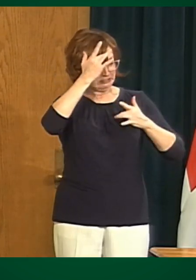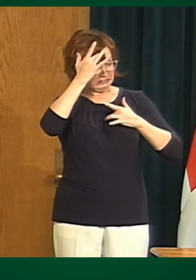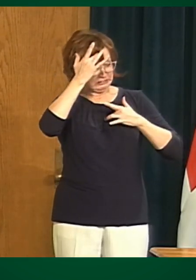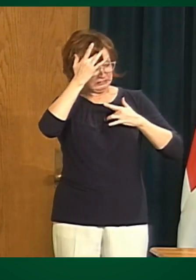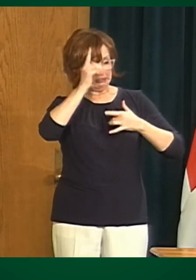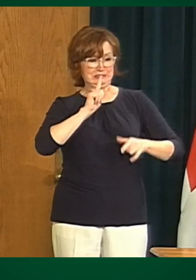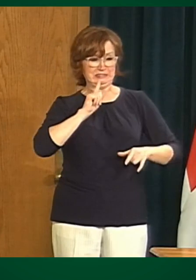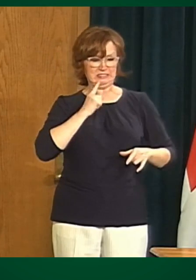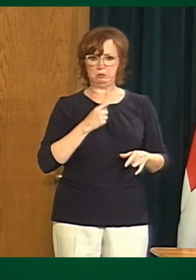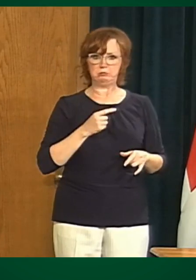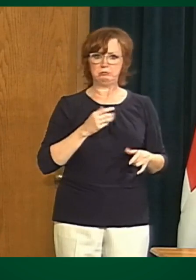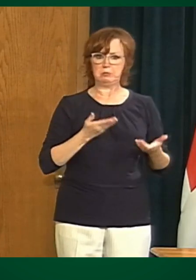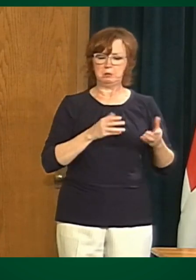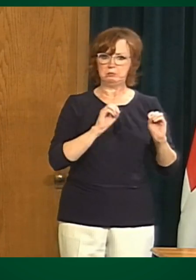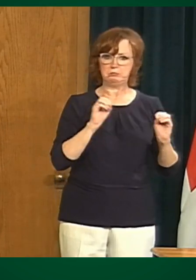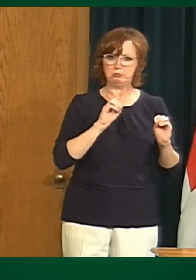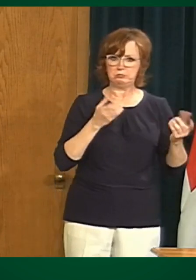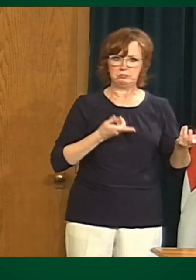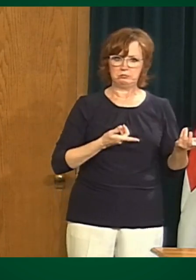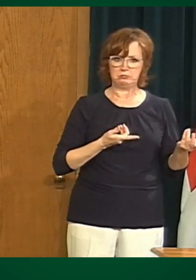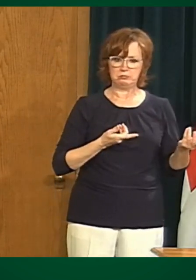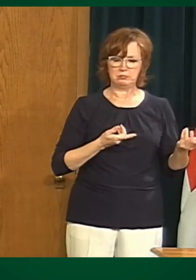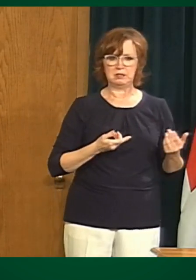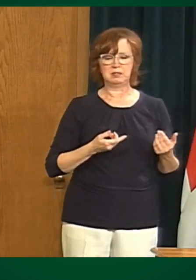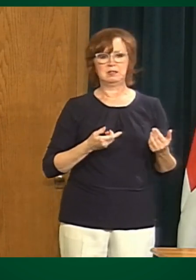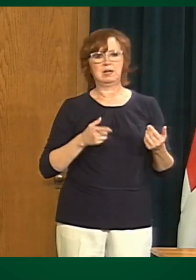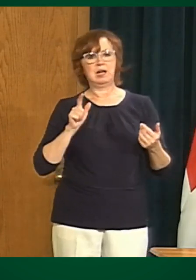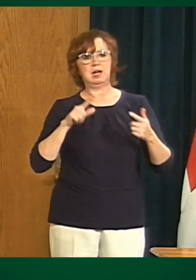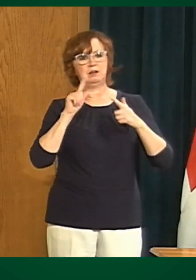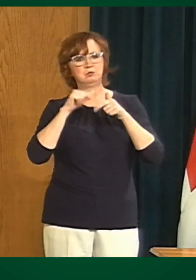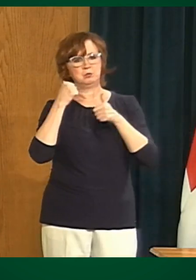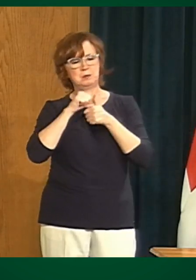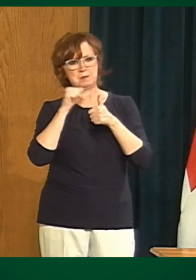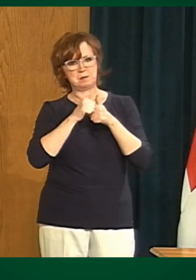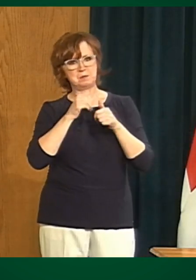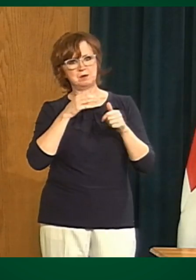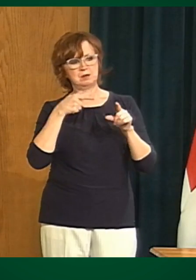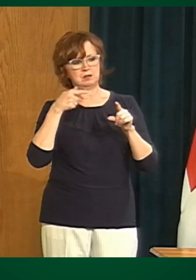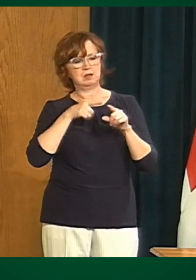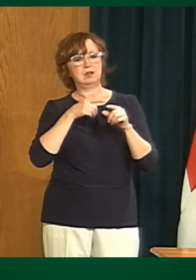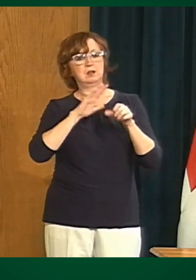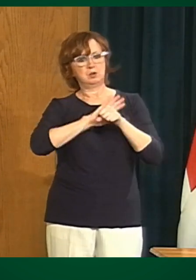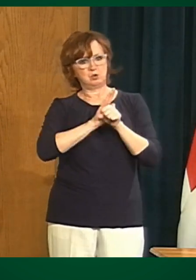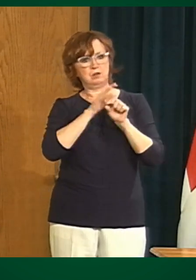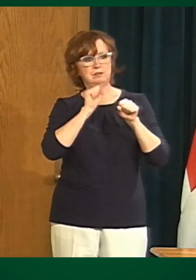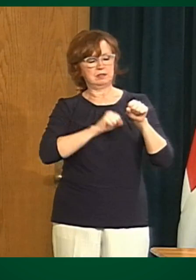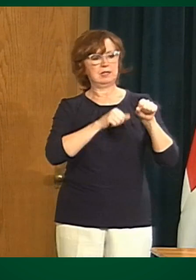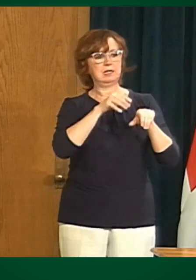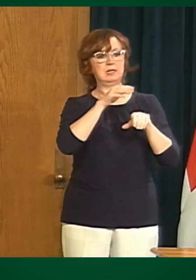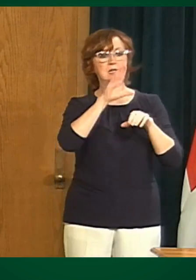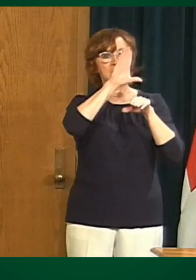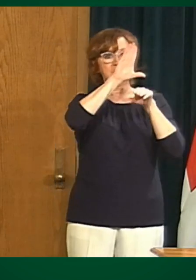time, these are all, I think, reminders for us that how quickly COVID-19 can come back. Even though the curve